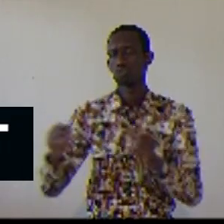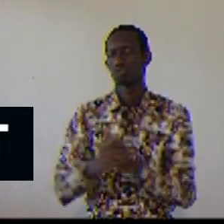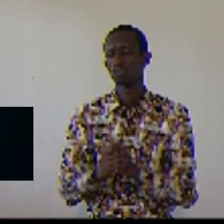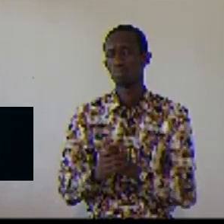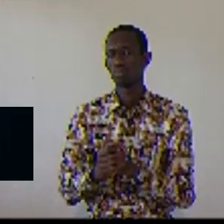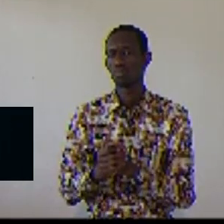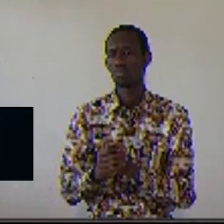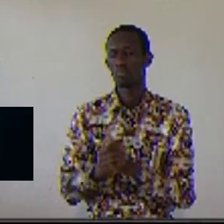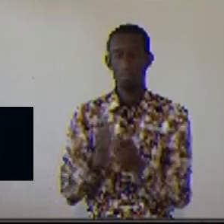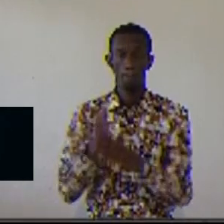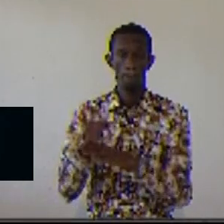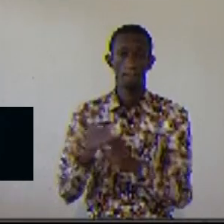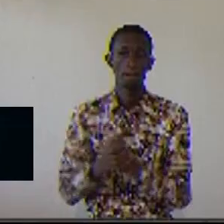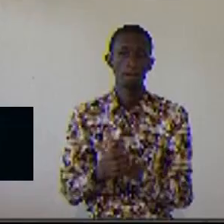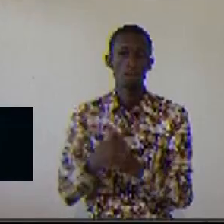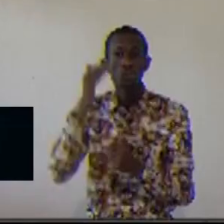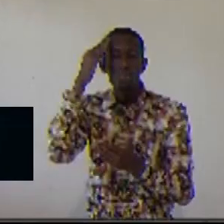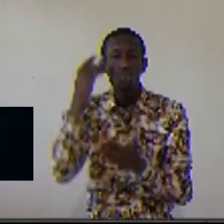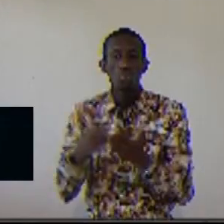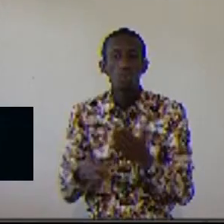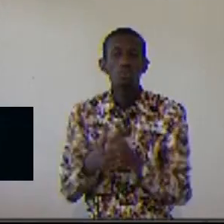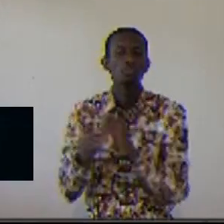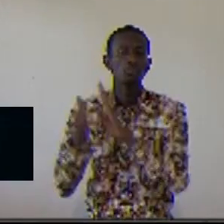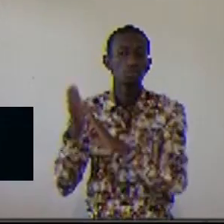Why? Because